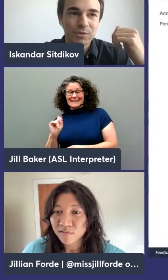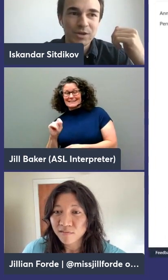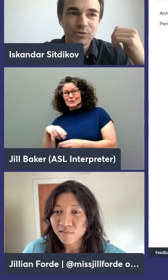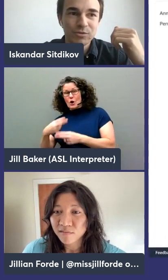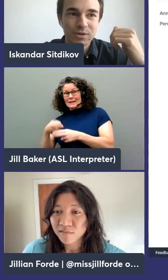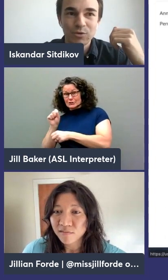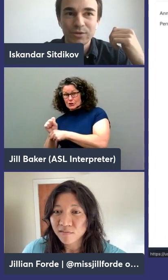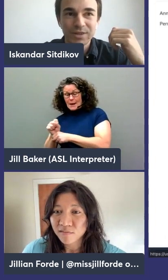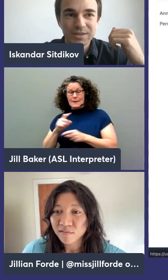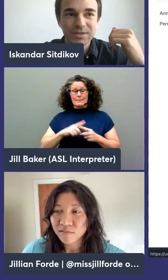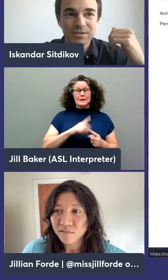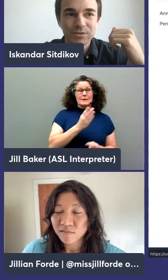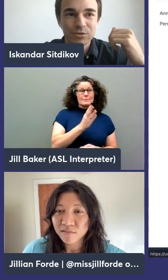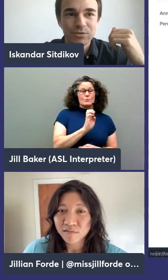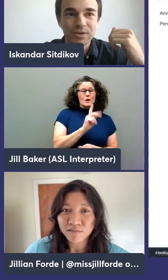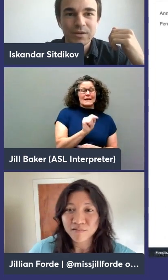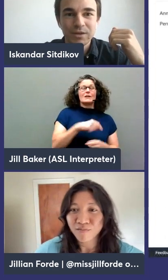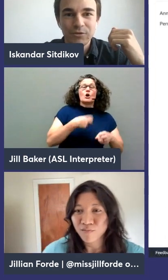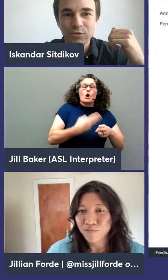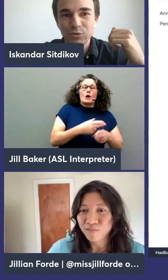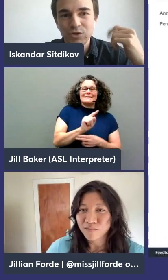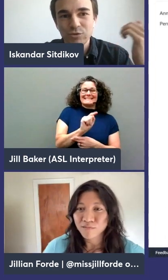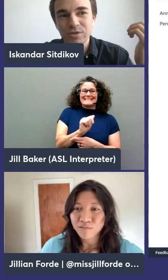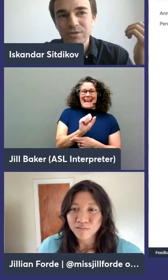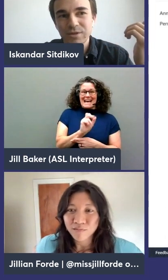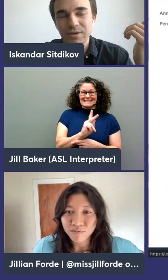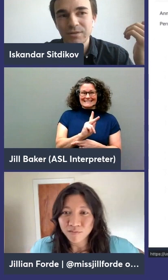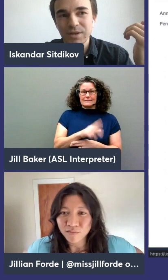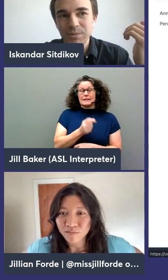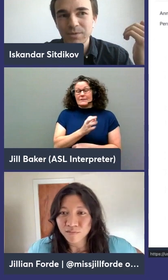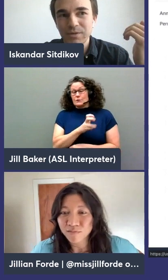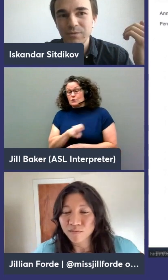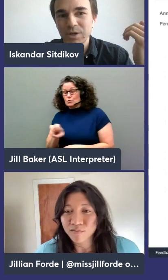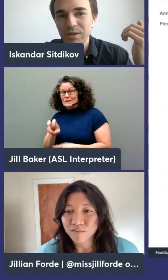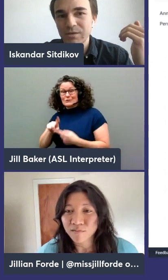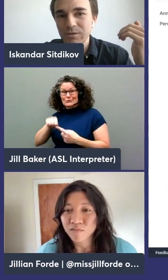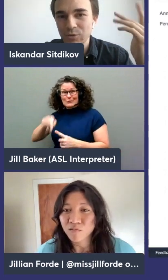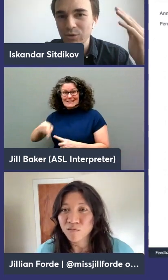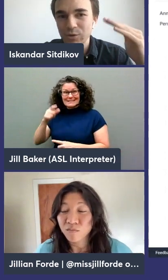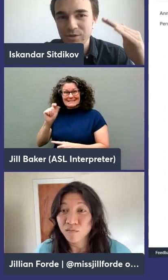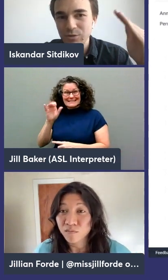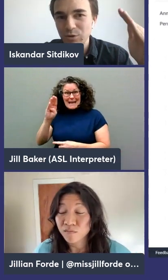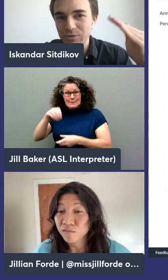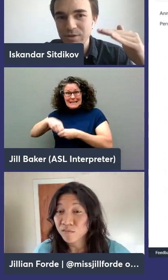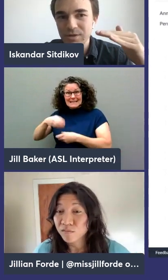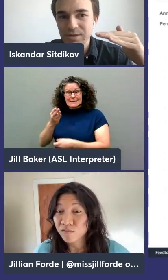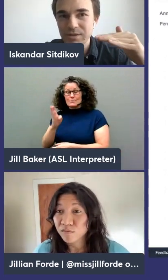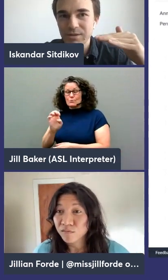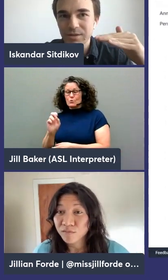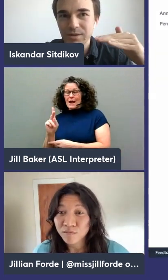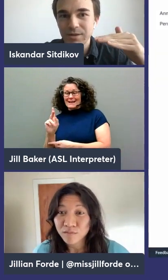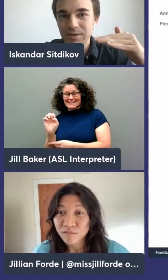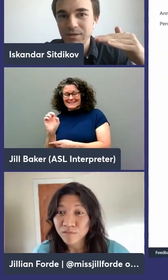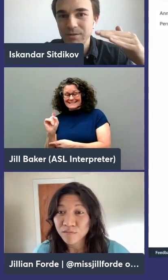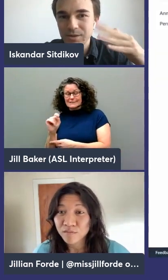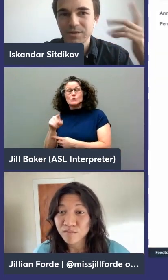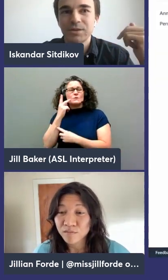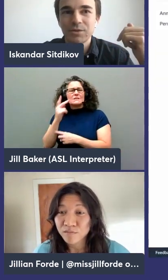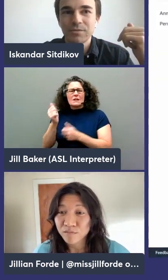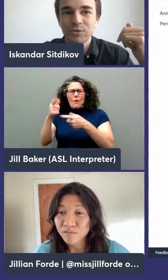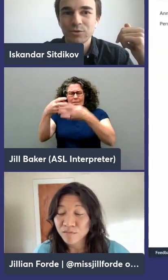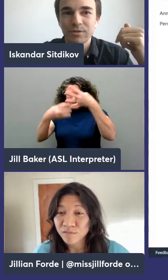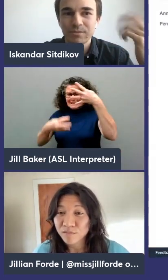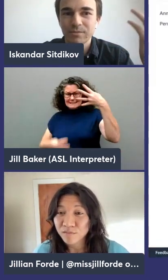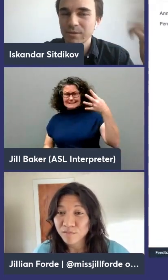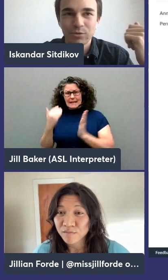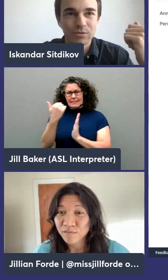just to remind you, they're called tasks. So if you switch to this tab in Braket, you will see all of these tasks listed